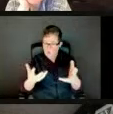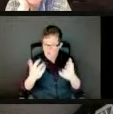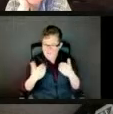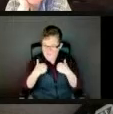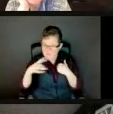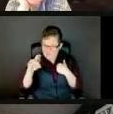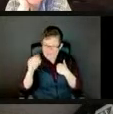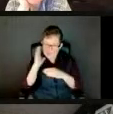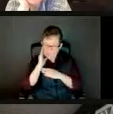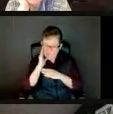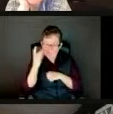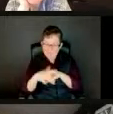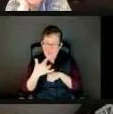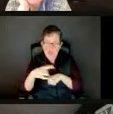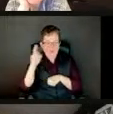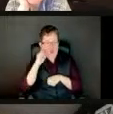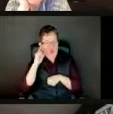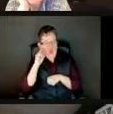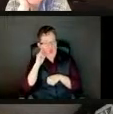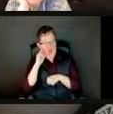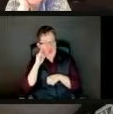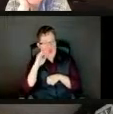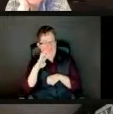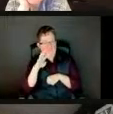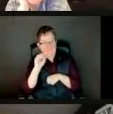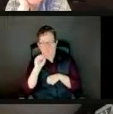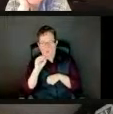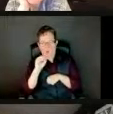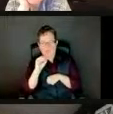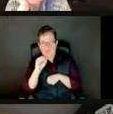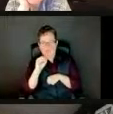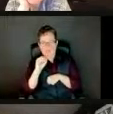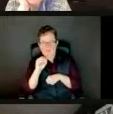I feel like I've heard that 40 shelter sites